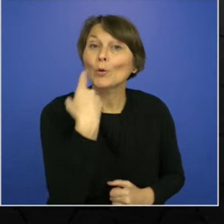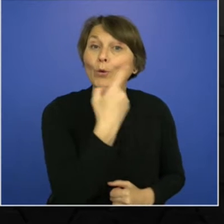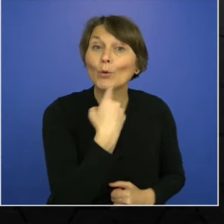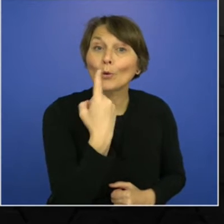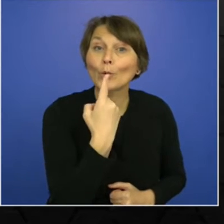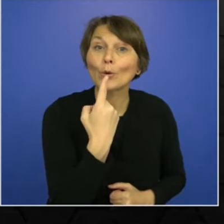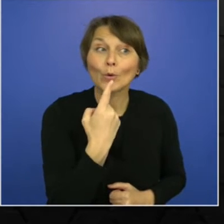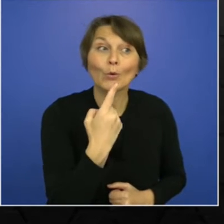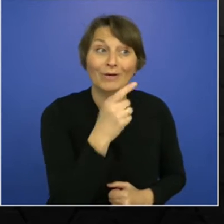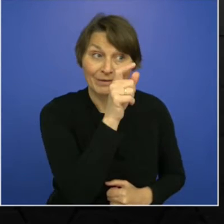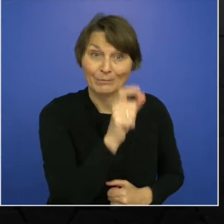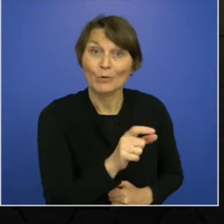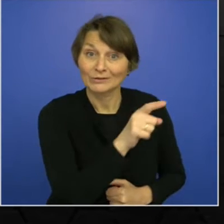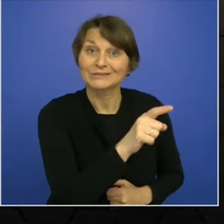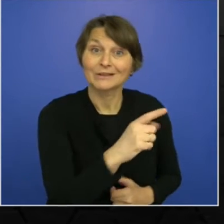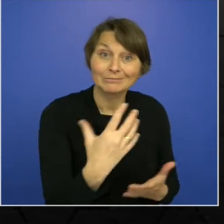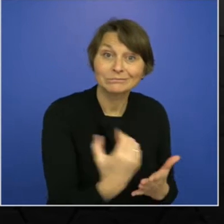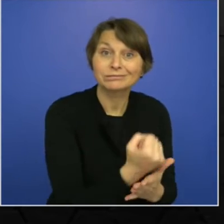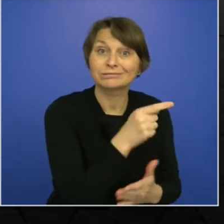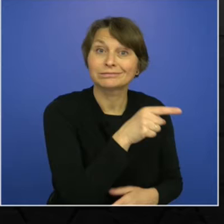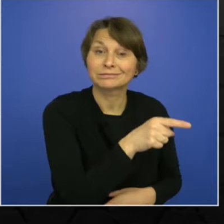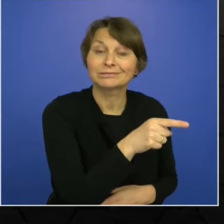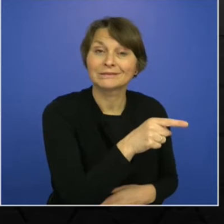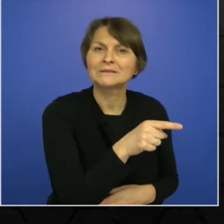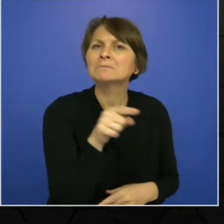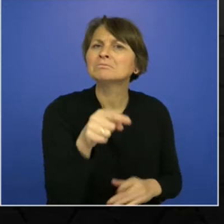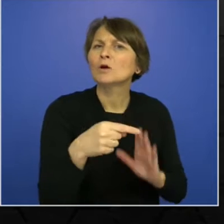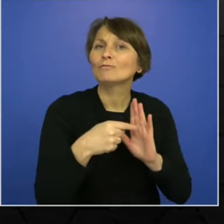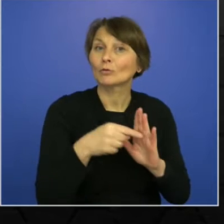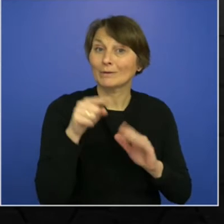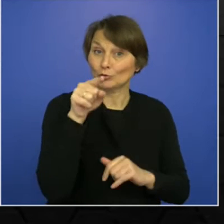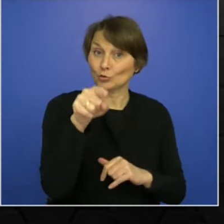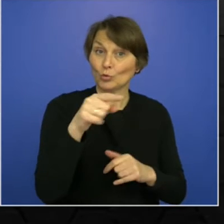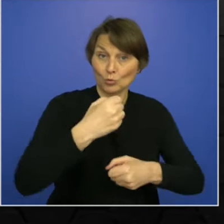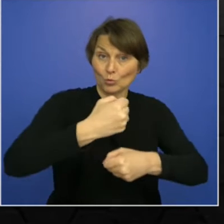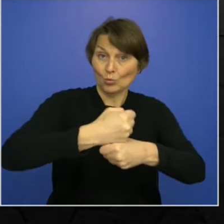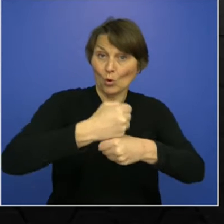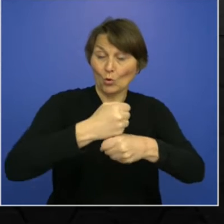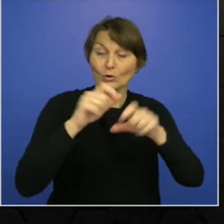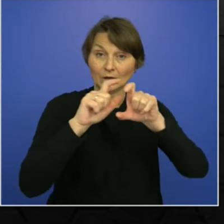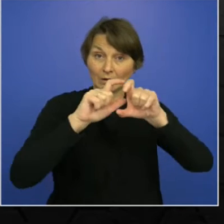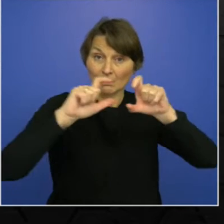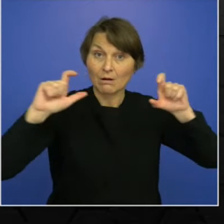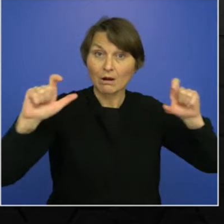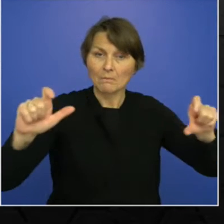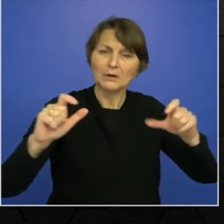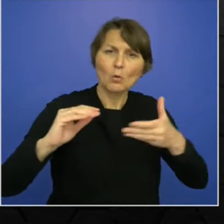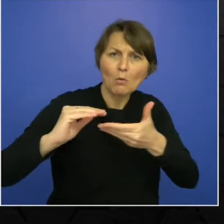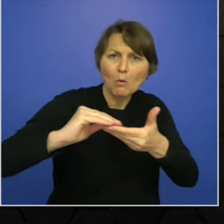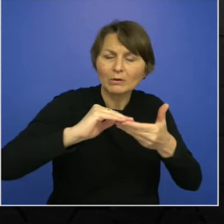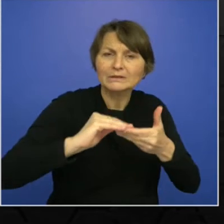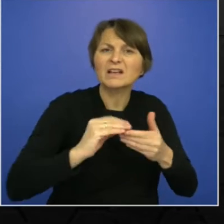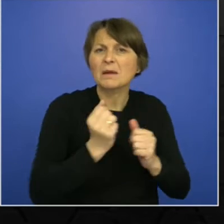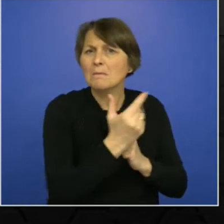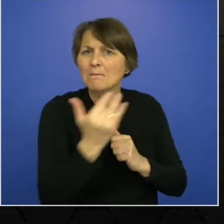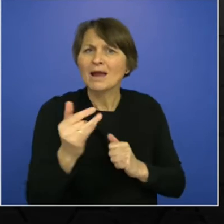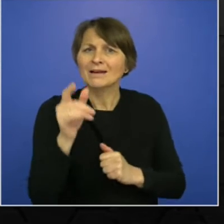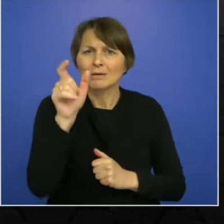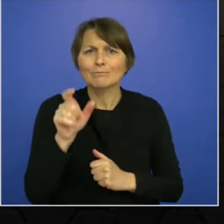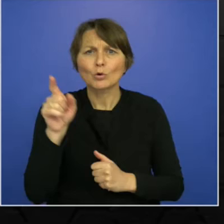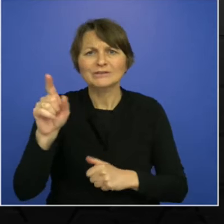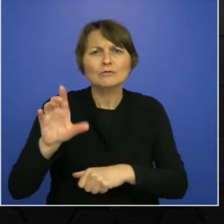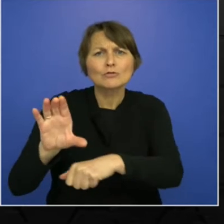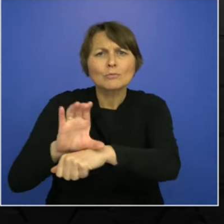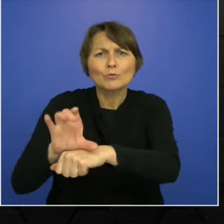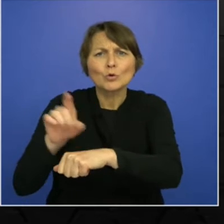portal, because, for example, when you are in an organization, a lot of people from the IT department may have access to that so that